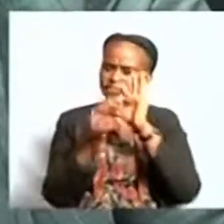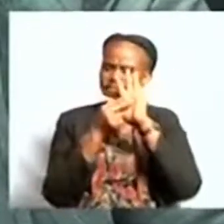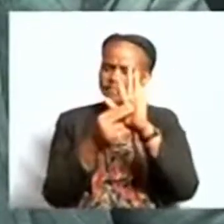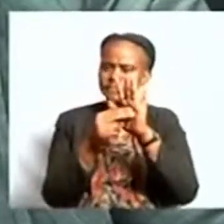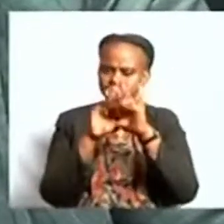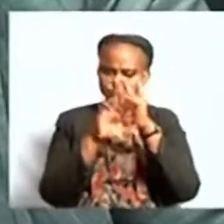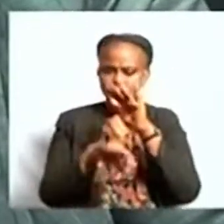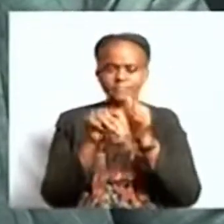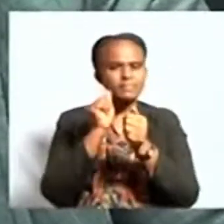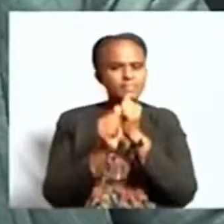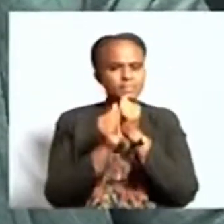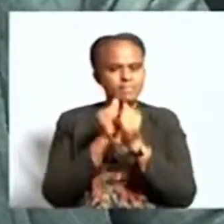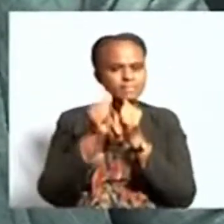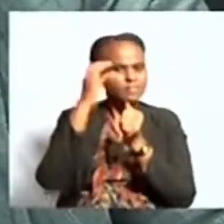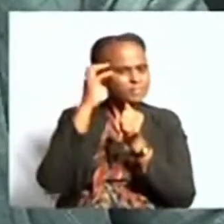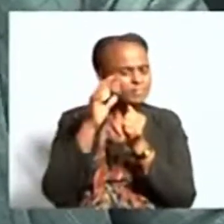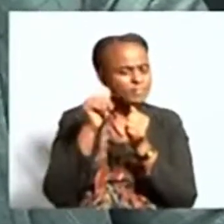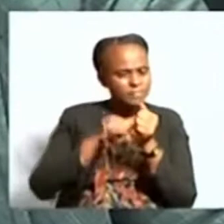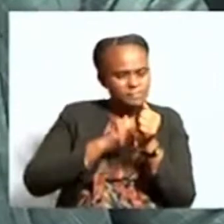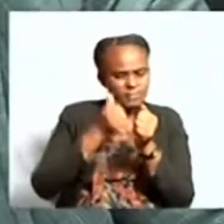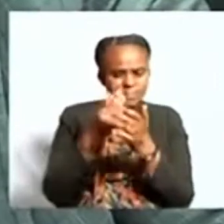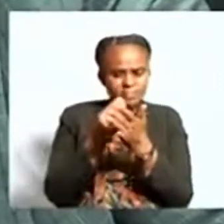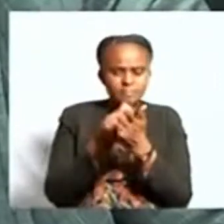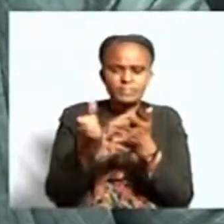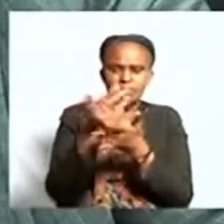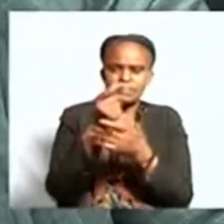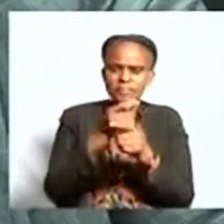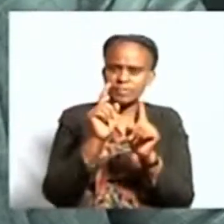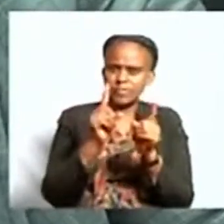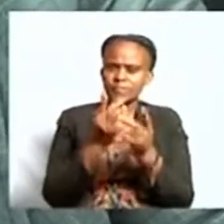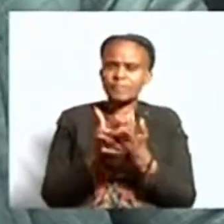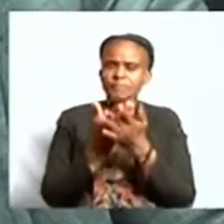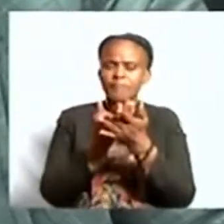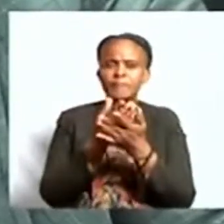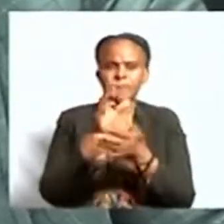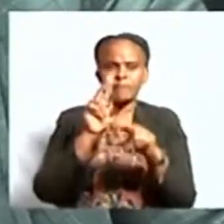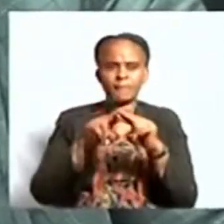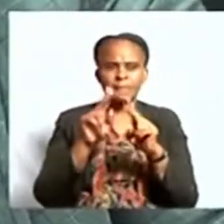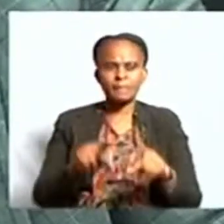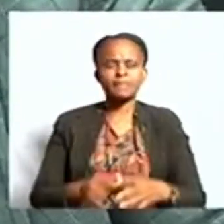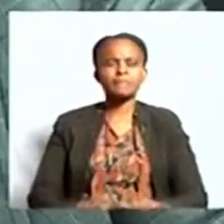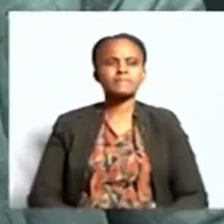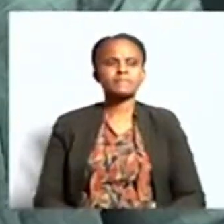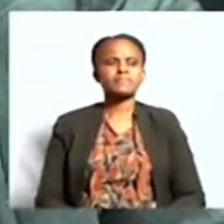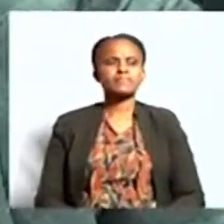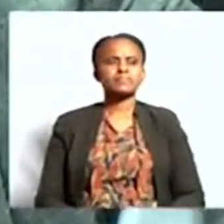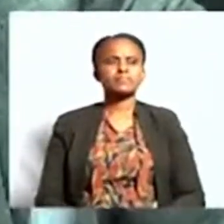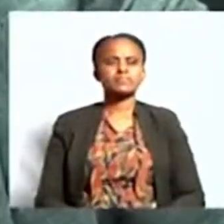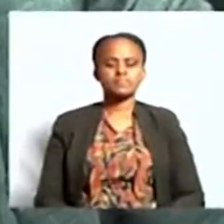which officers are we recovering the monies from. I submit, Madam Chairperson. Thank you. See,